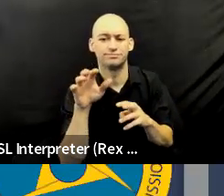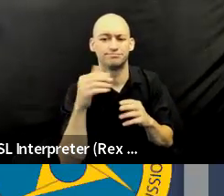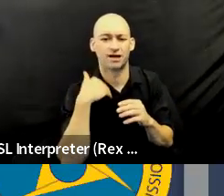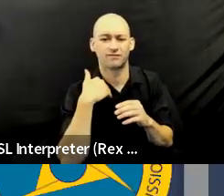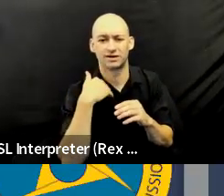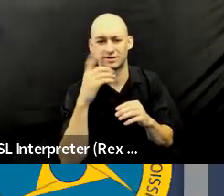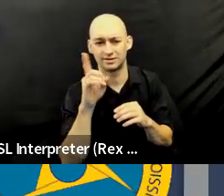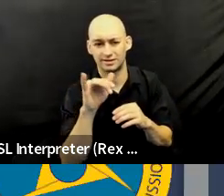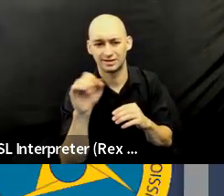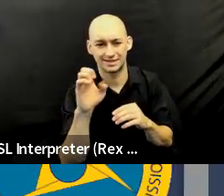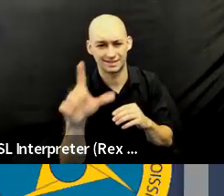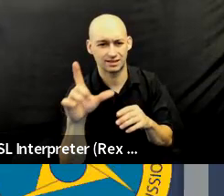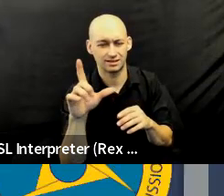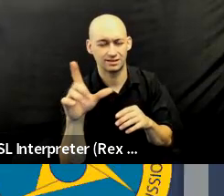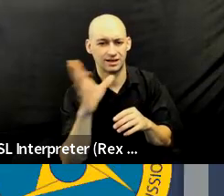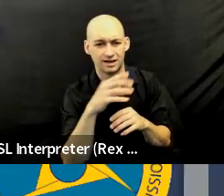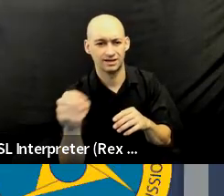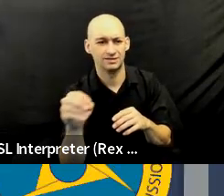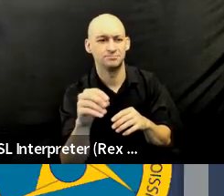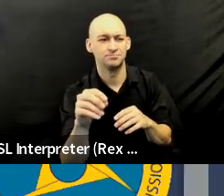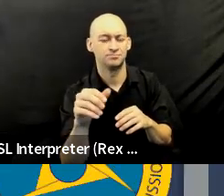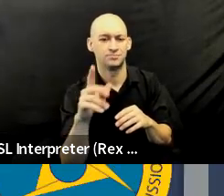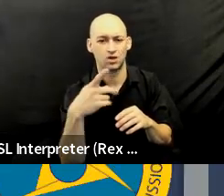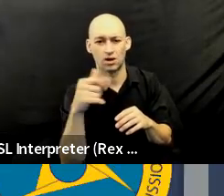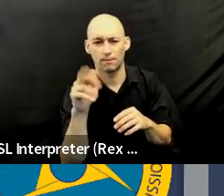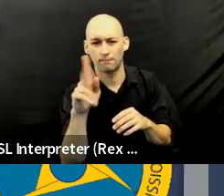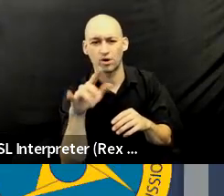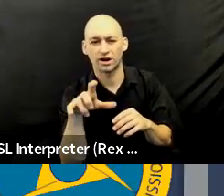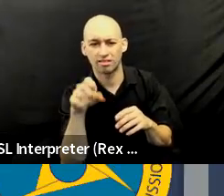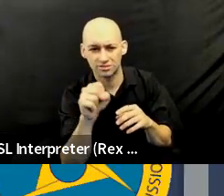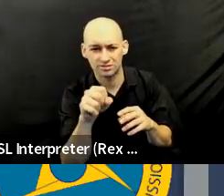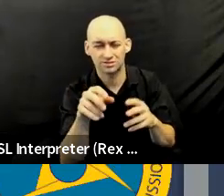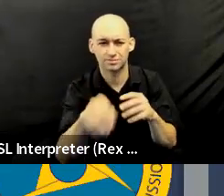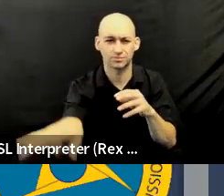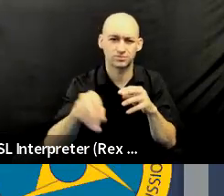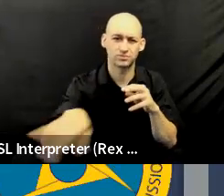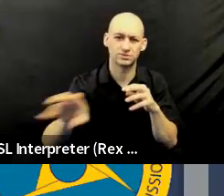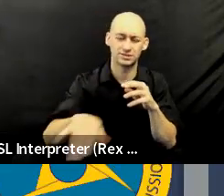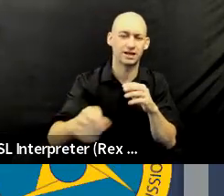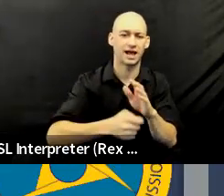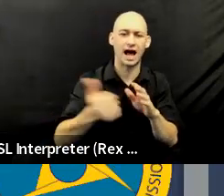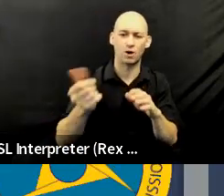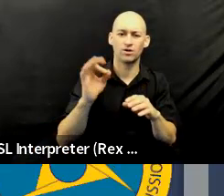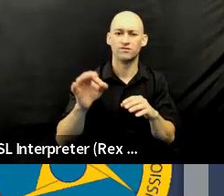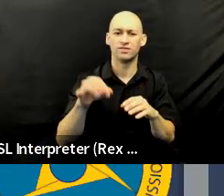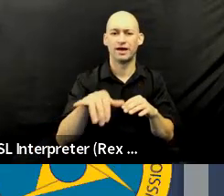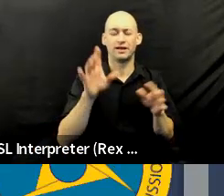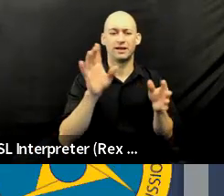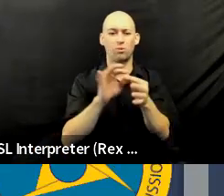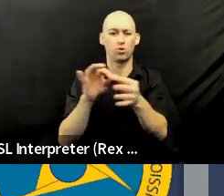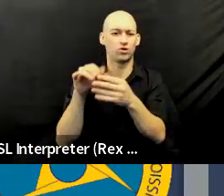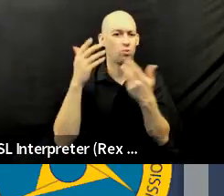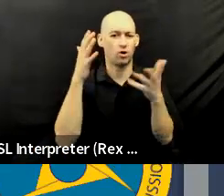and particulates taken out of our goods movement network, that we're already starting